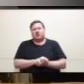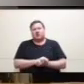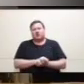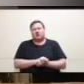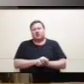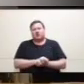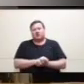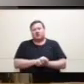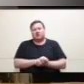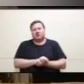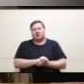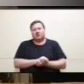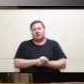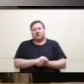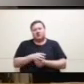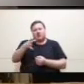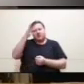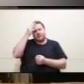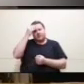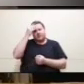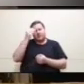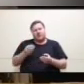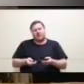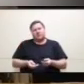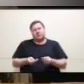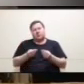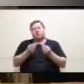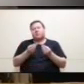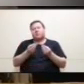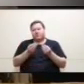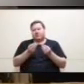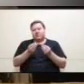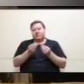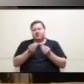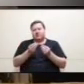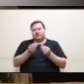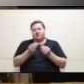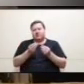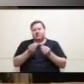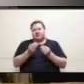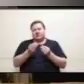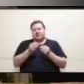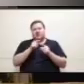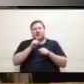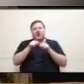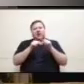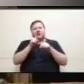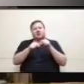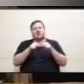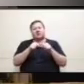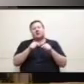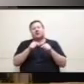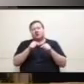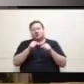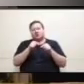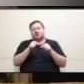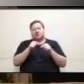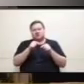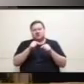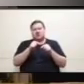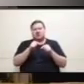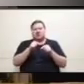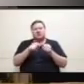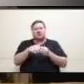Let's get the information on the basis of which there is the accusation of nepotism and hand it over